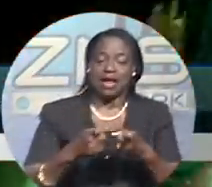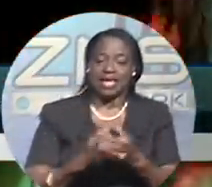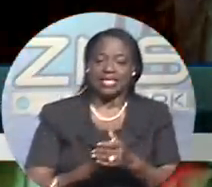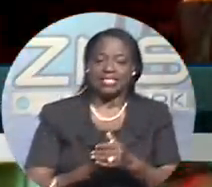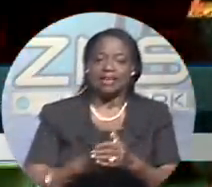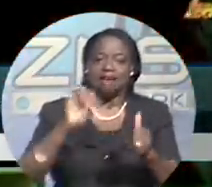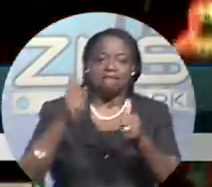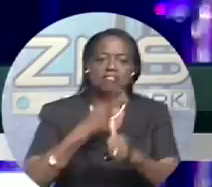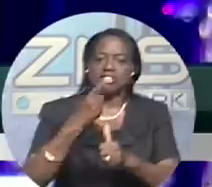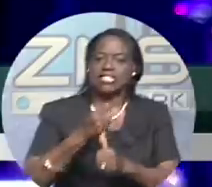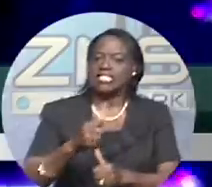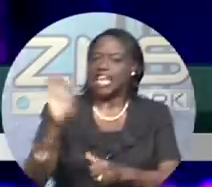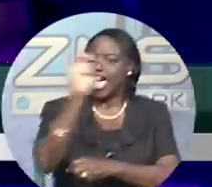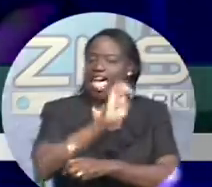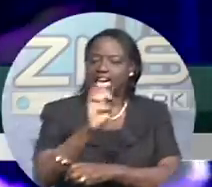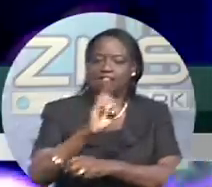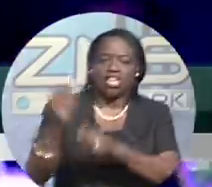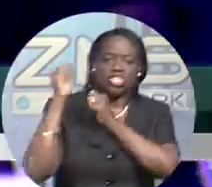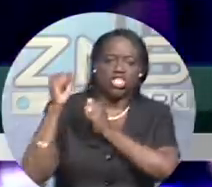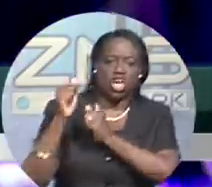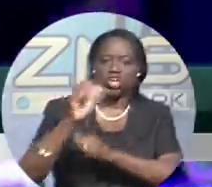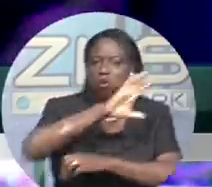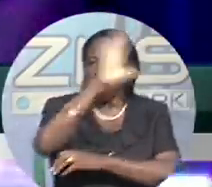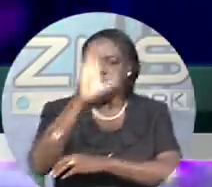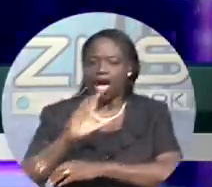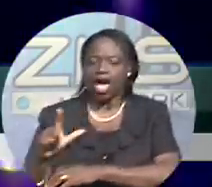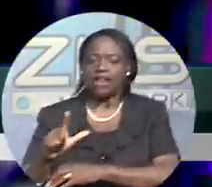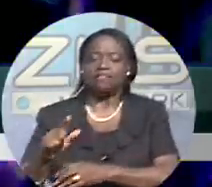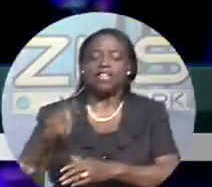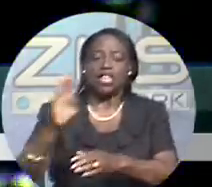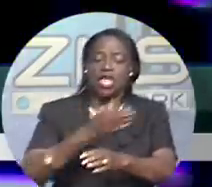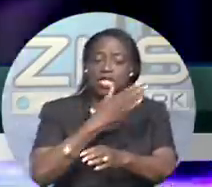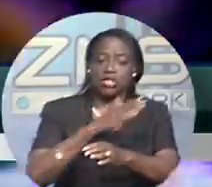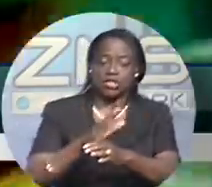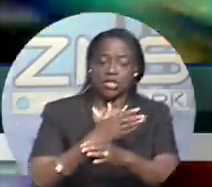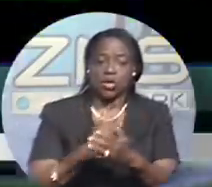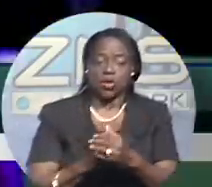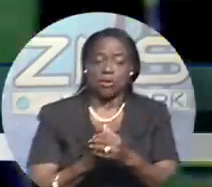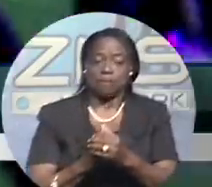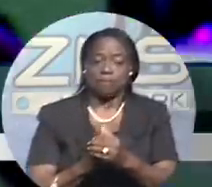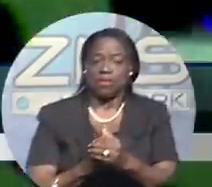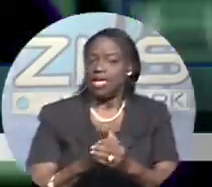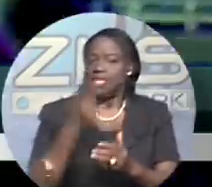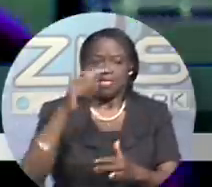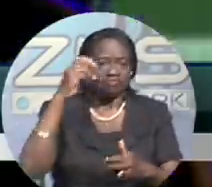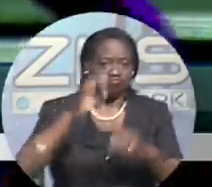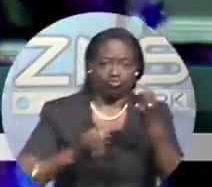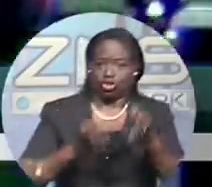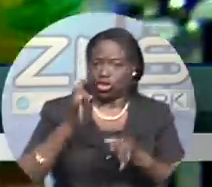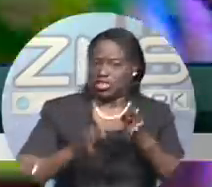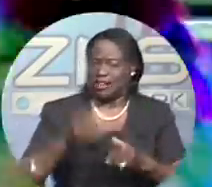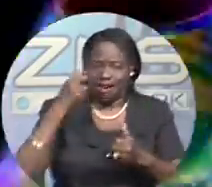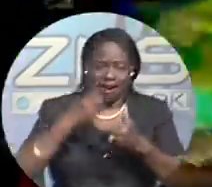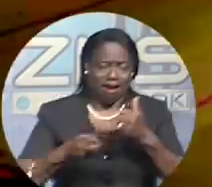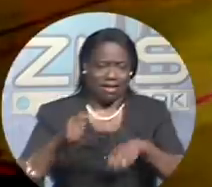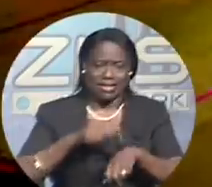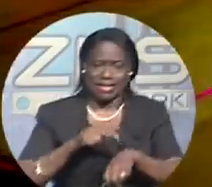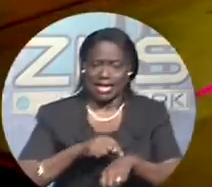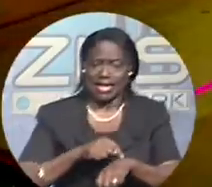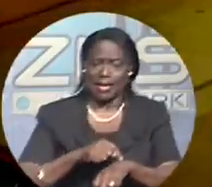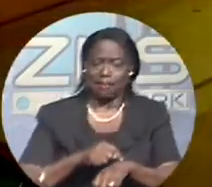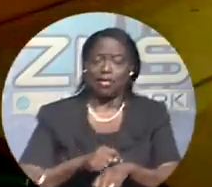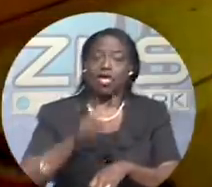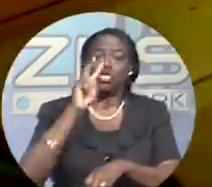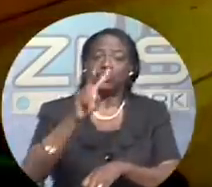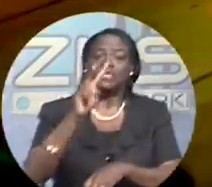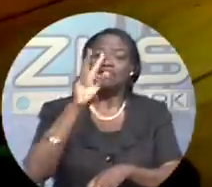song. Once all of the artists performed their segment, it seemed as though judges had a very hard task on their hands. 25 songs